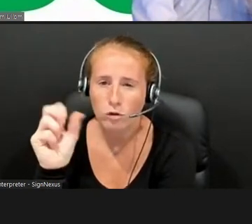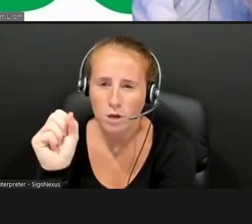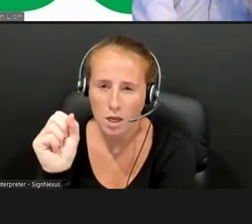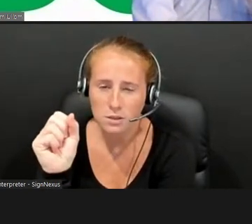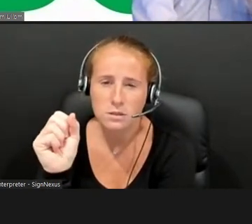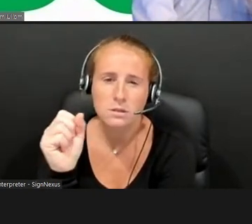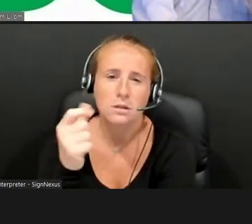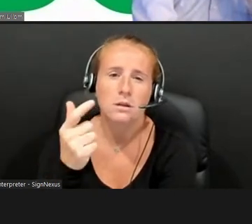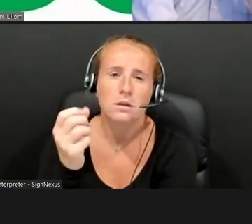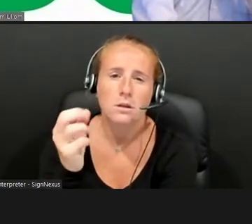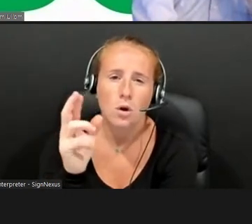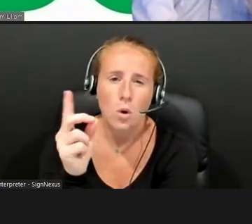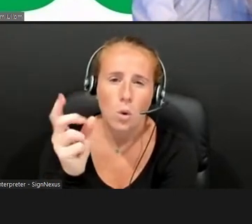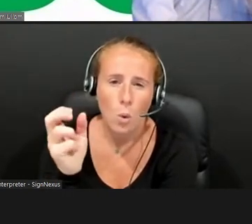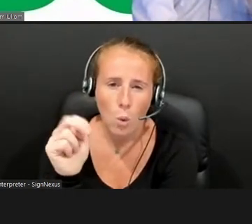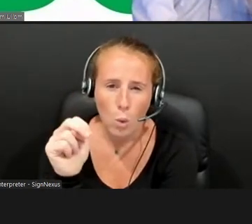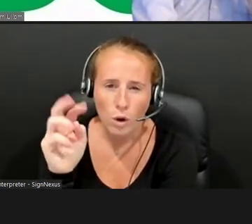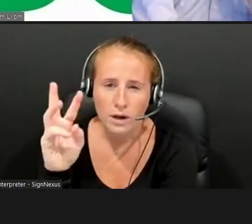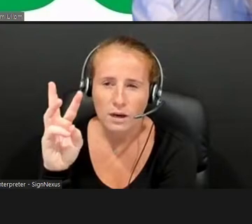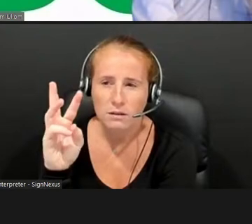Gordon Watt